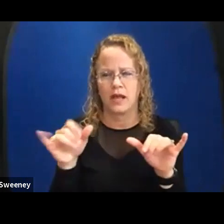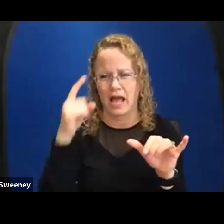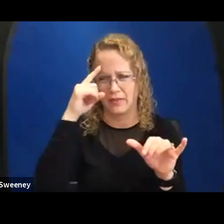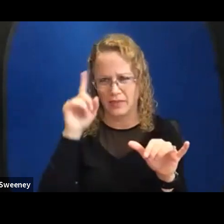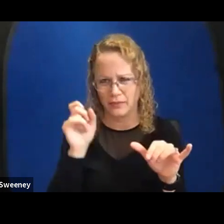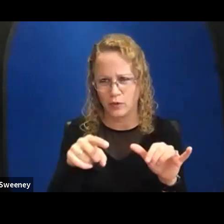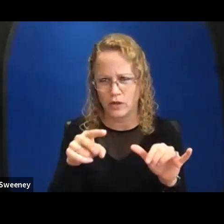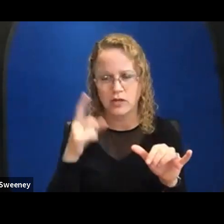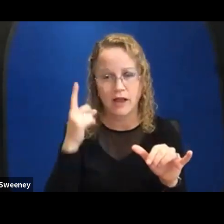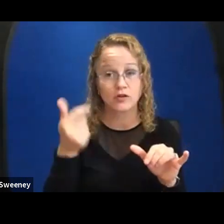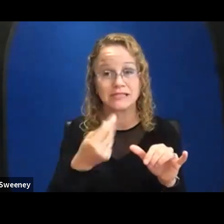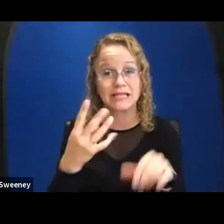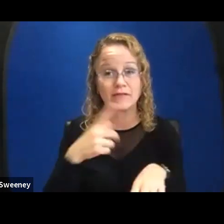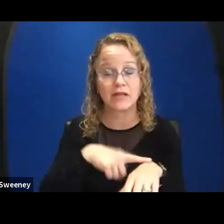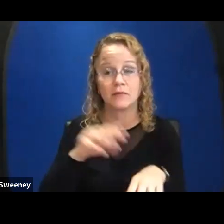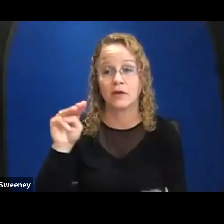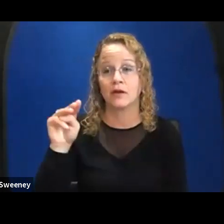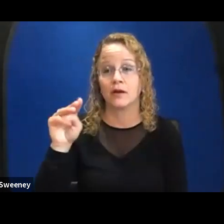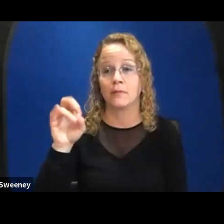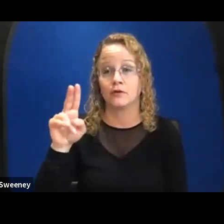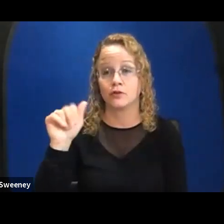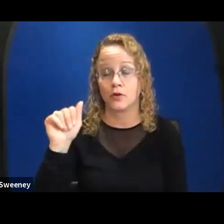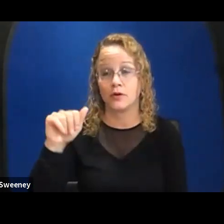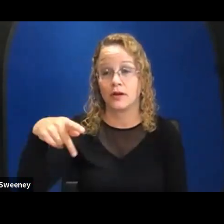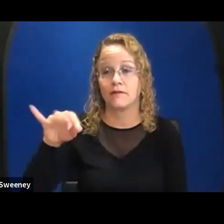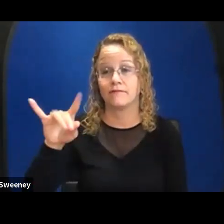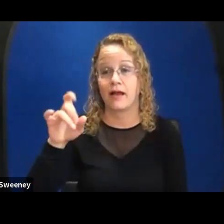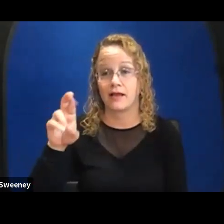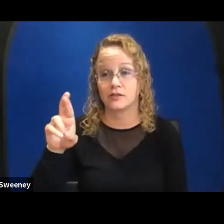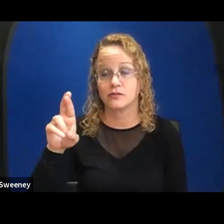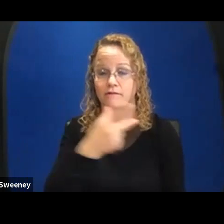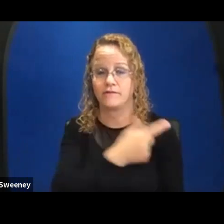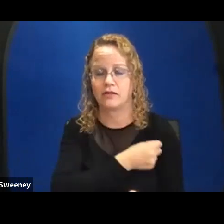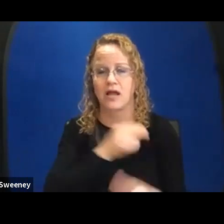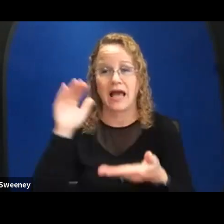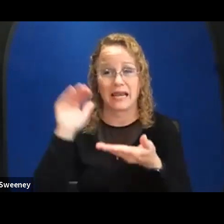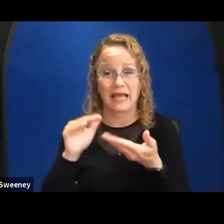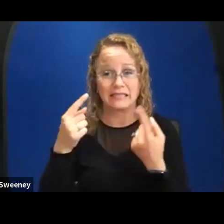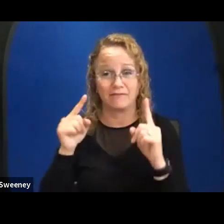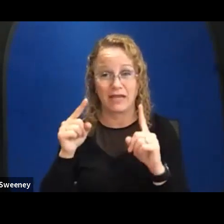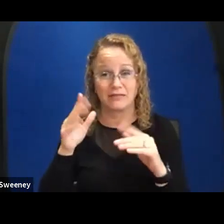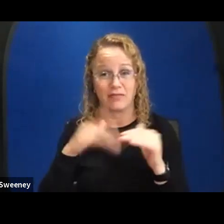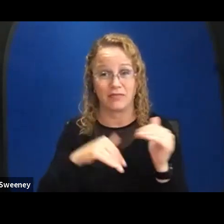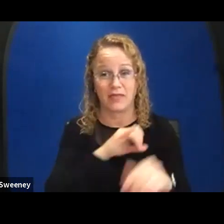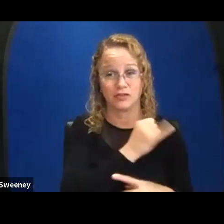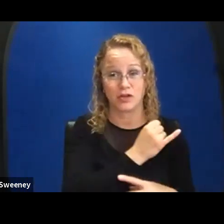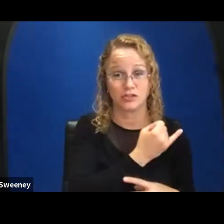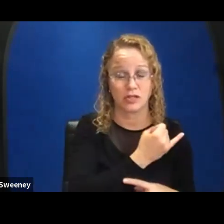heard several times, is the Moderna and Pfizer vaccine less effective than the Johnson & Johnson